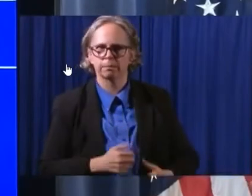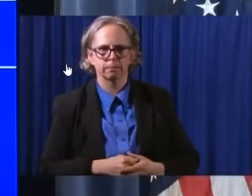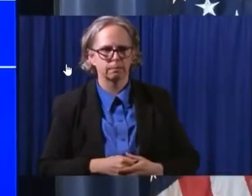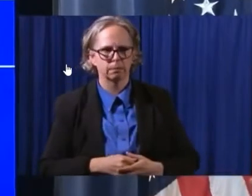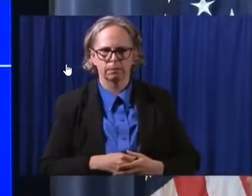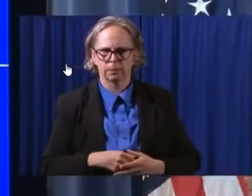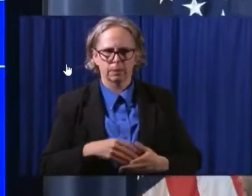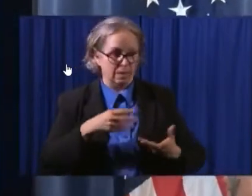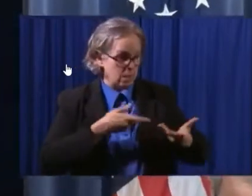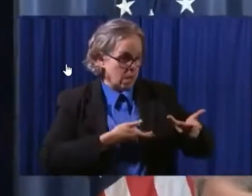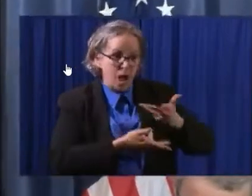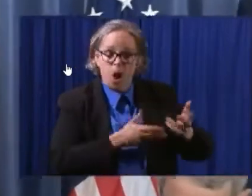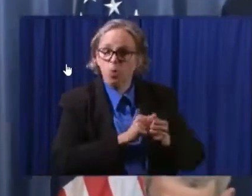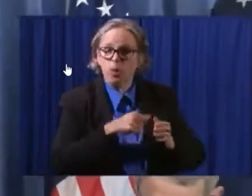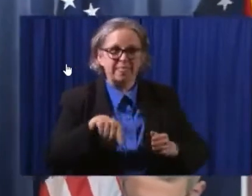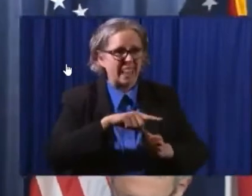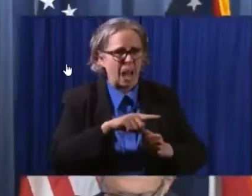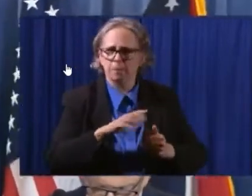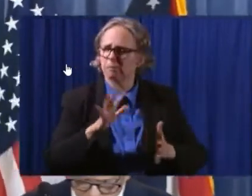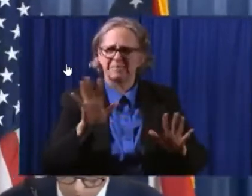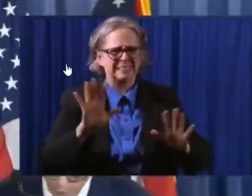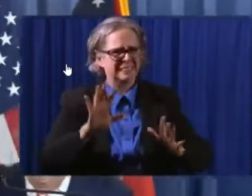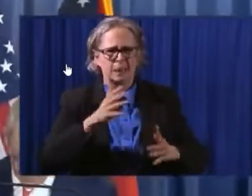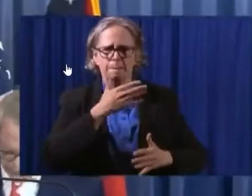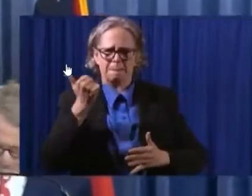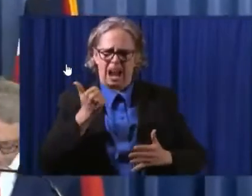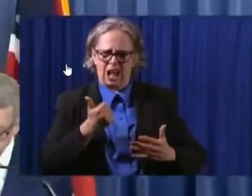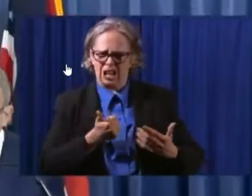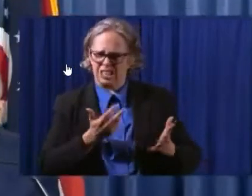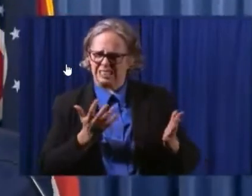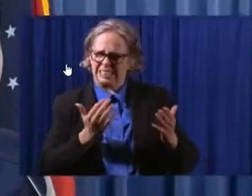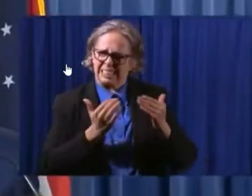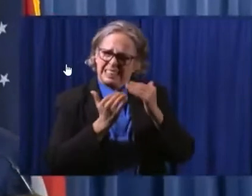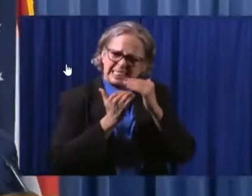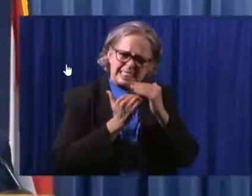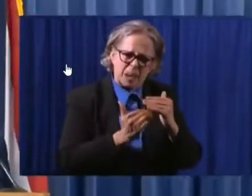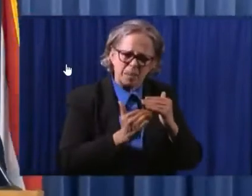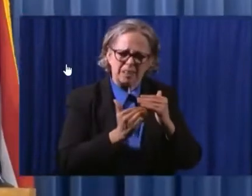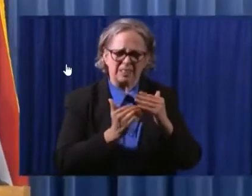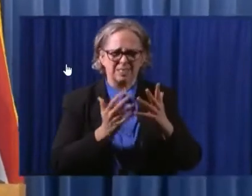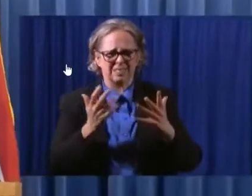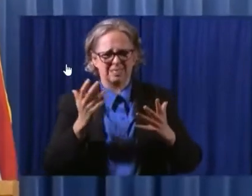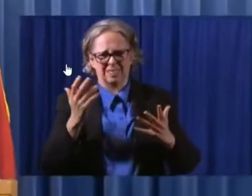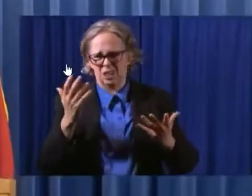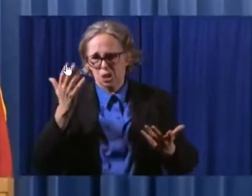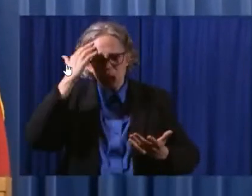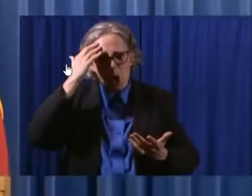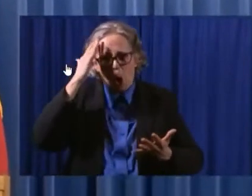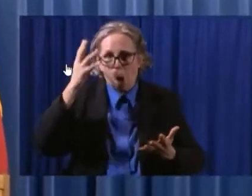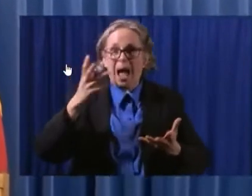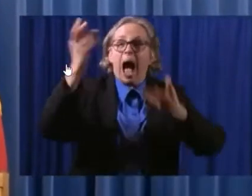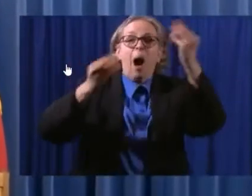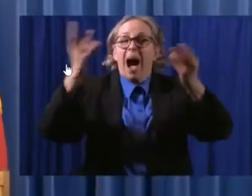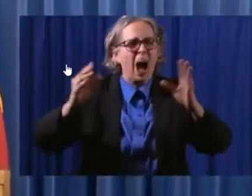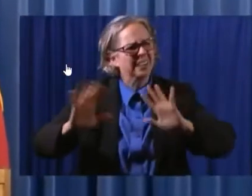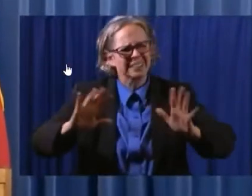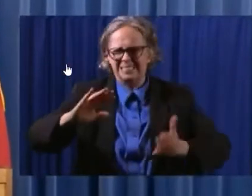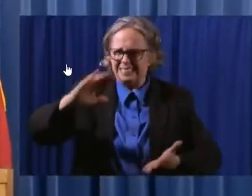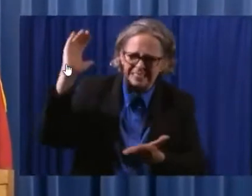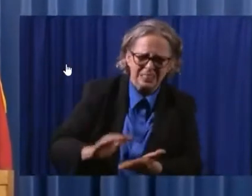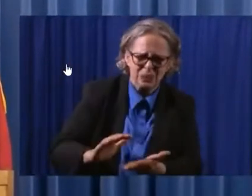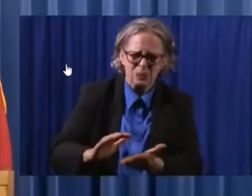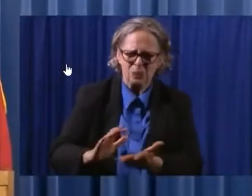general, and seek medical care as necessary, but limit or avoid unnecessary trips to visit people in a